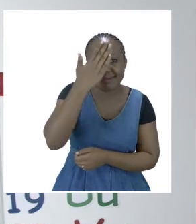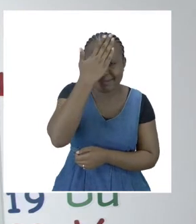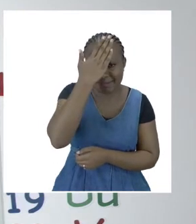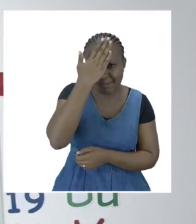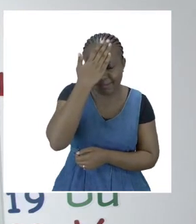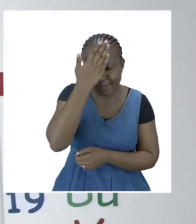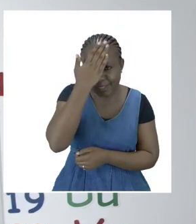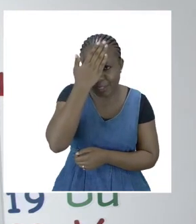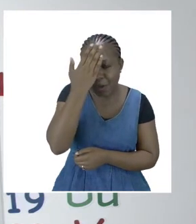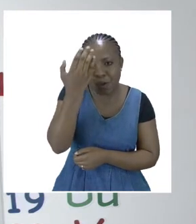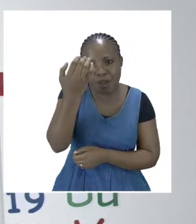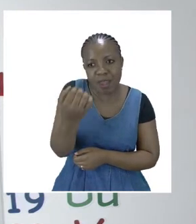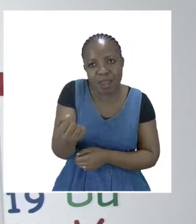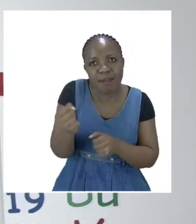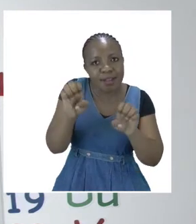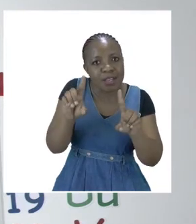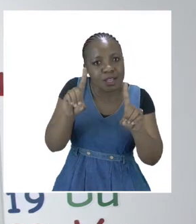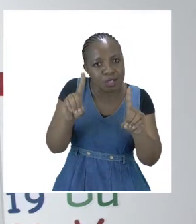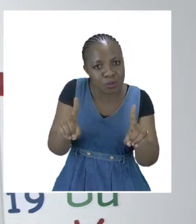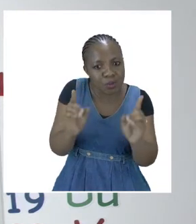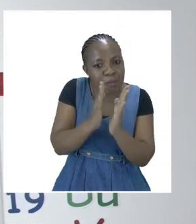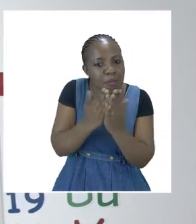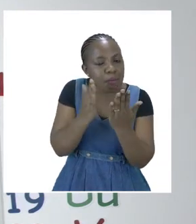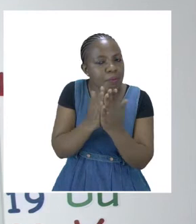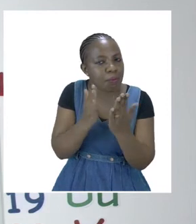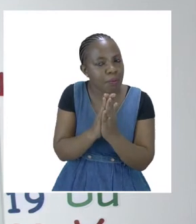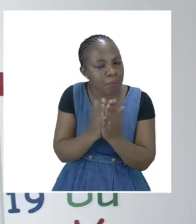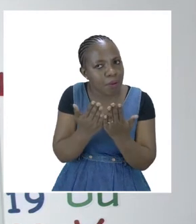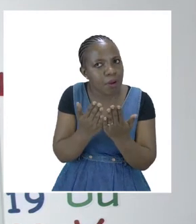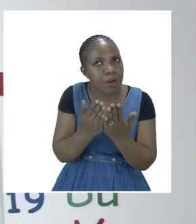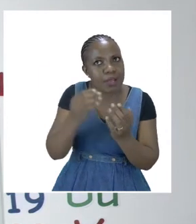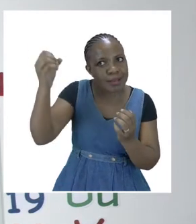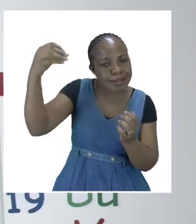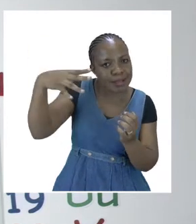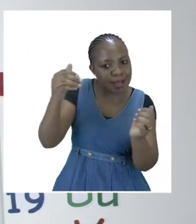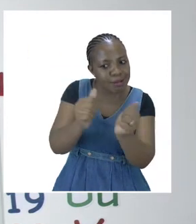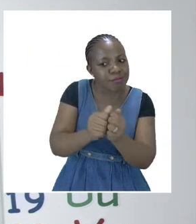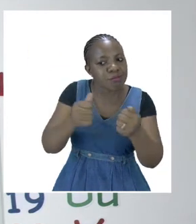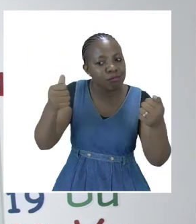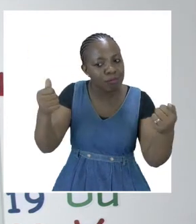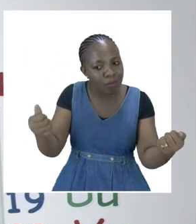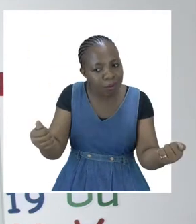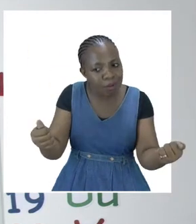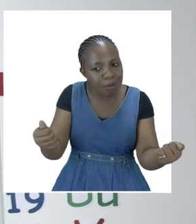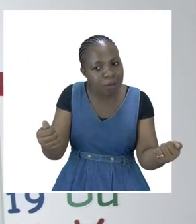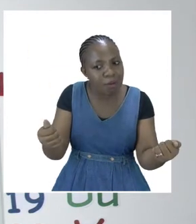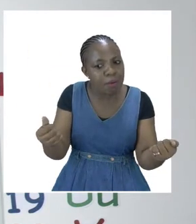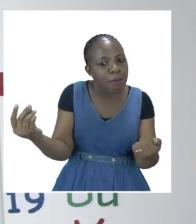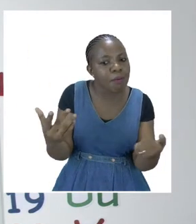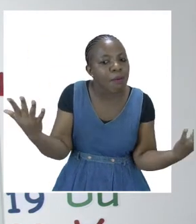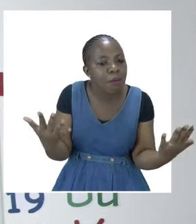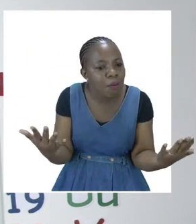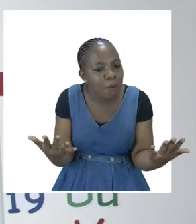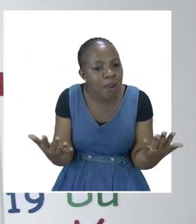booklet in our daily newspaper, street sales, or at your school every Monday